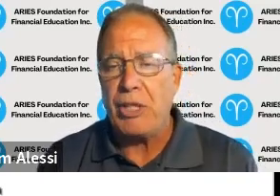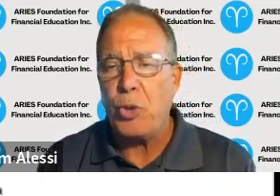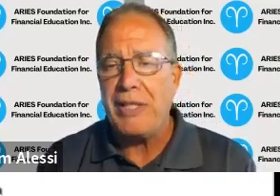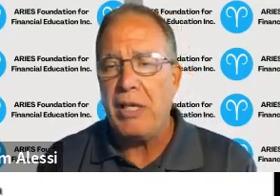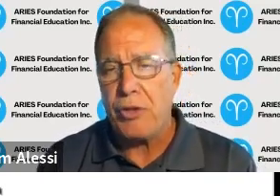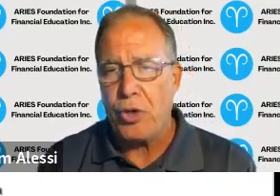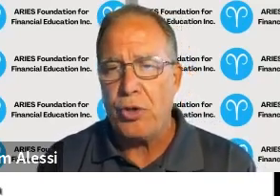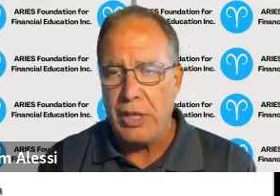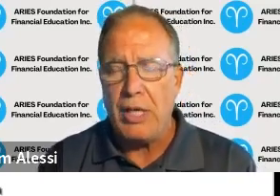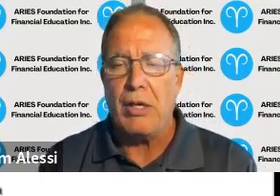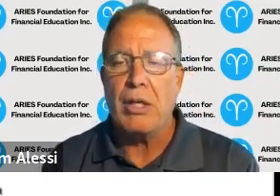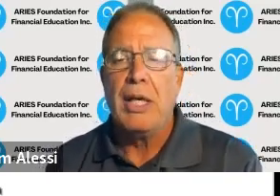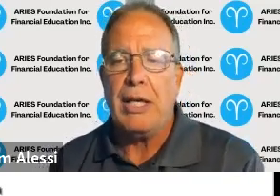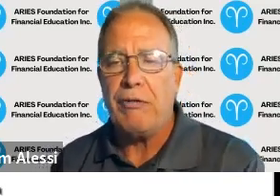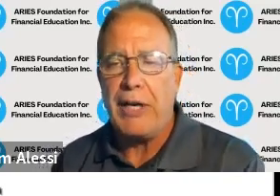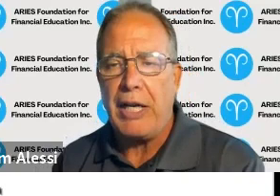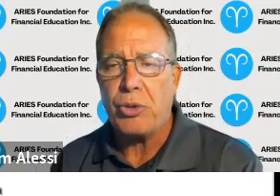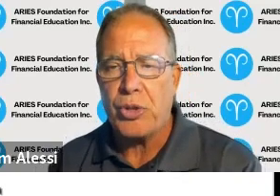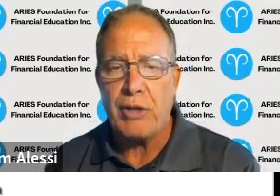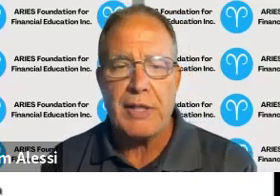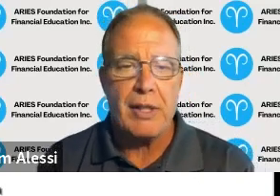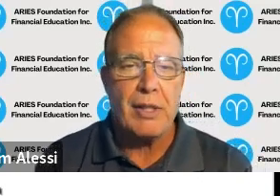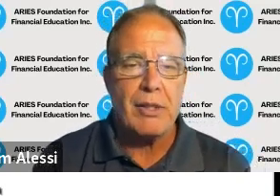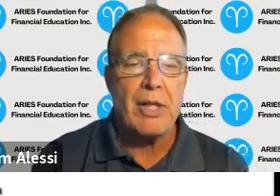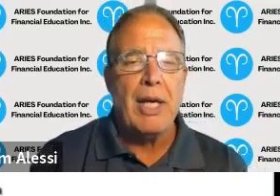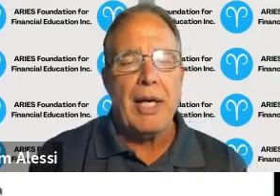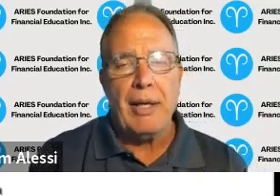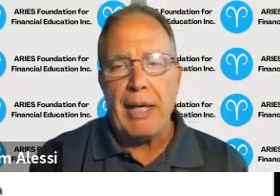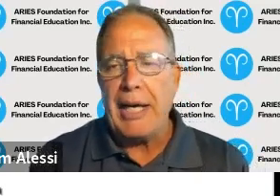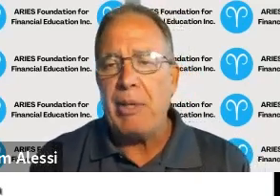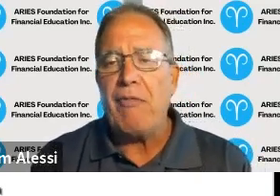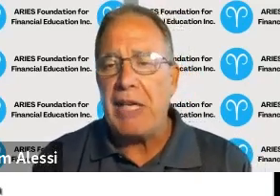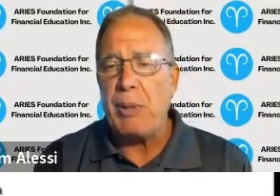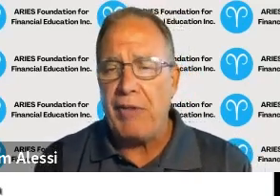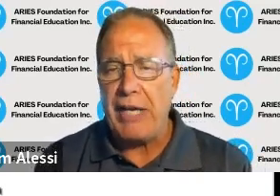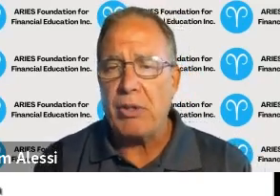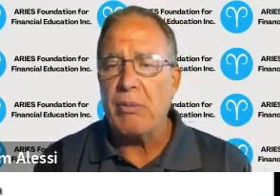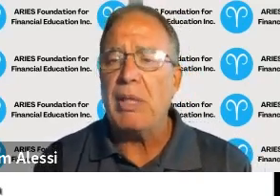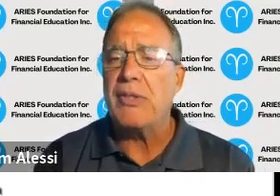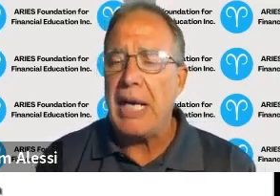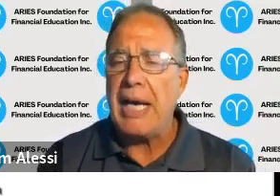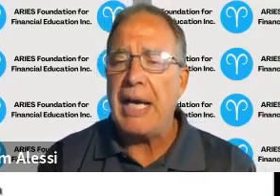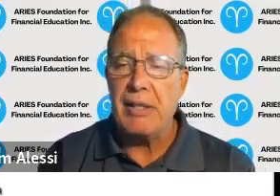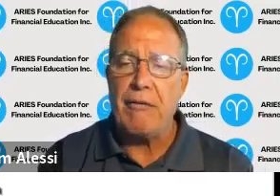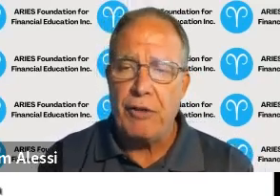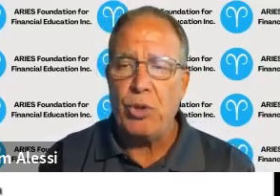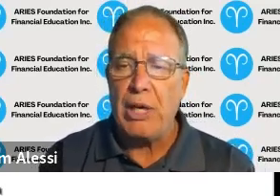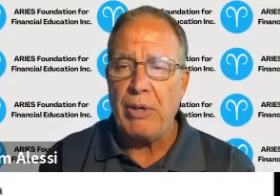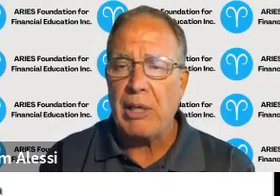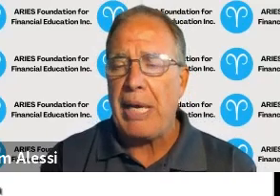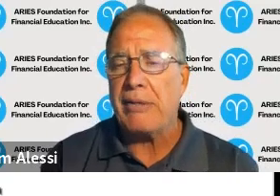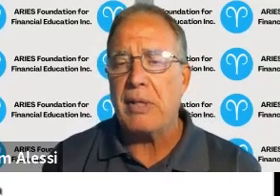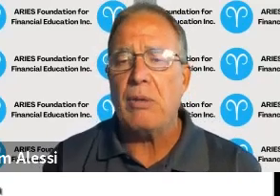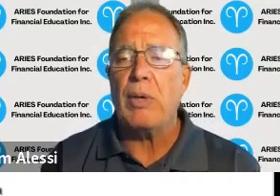I'm in my 23rd year in financial services. I am an investment advisor. It means that I act in a